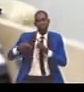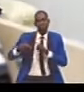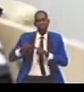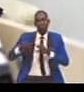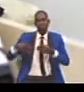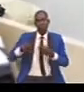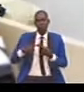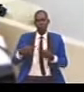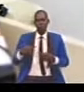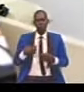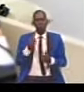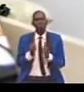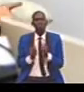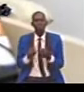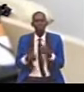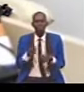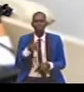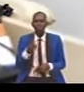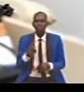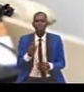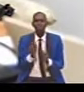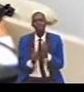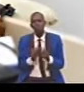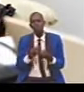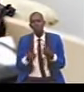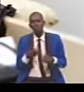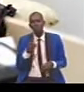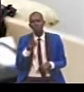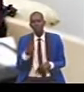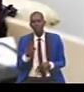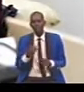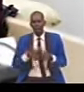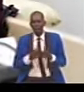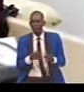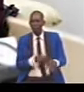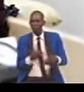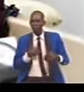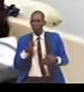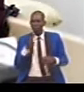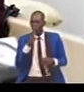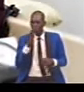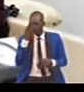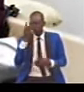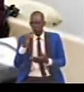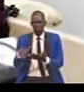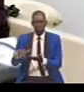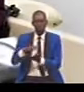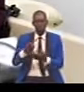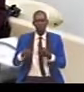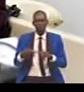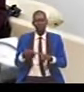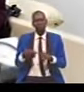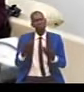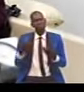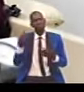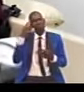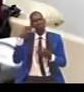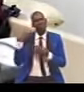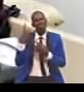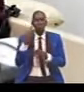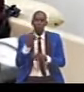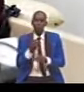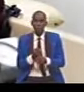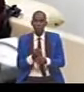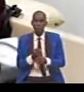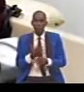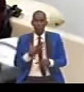neighborhood. Which friends? Which friends? And for how long have you known them for? About a year now.